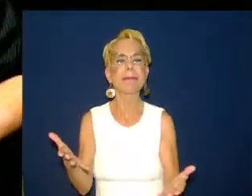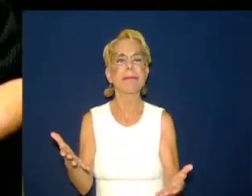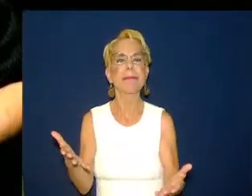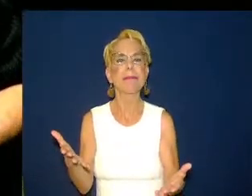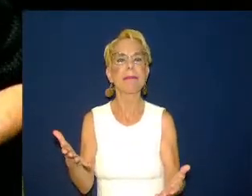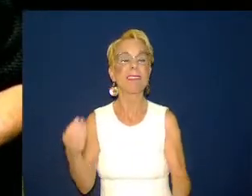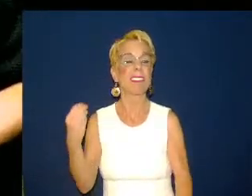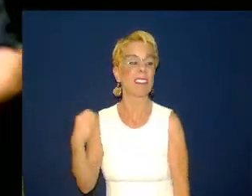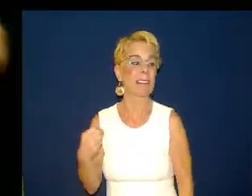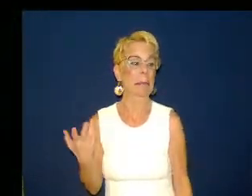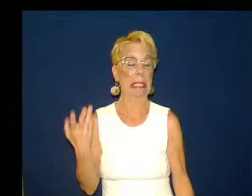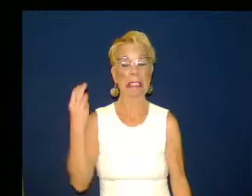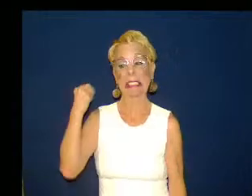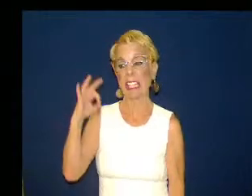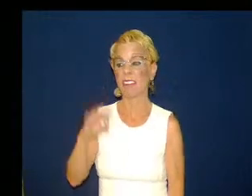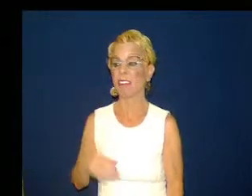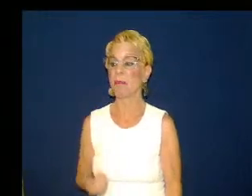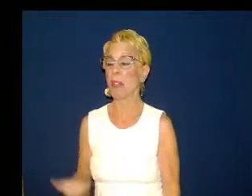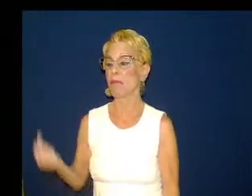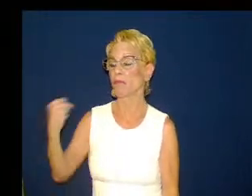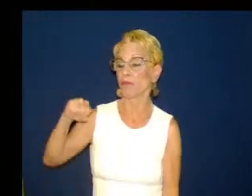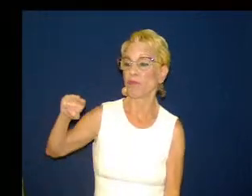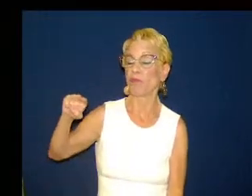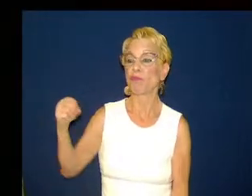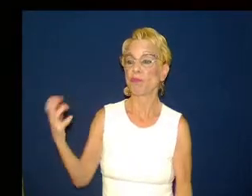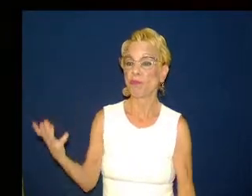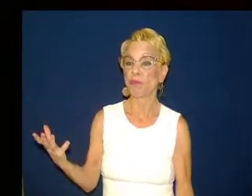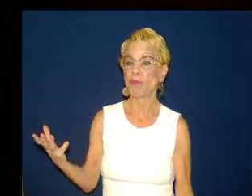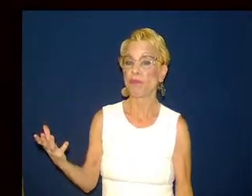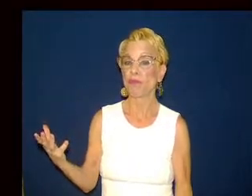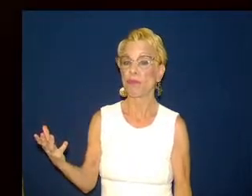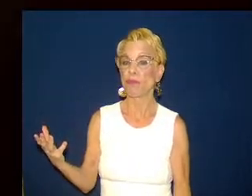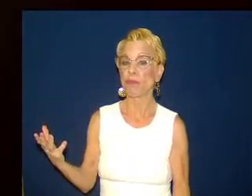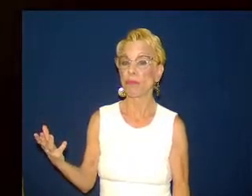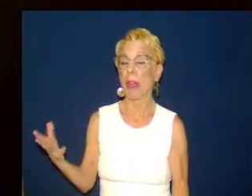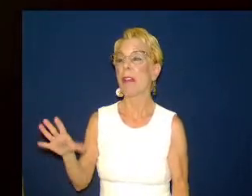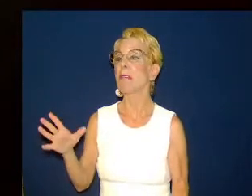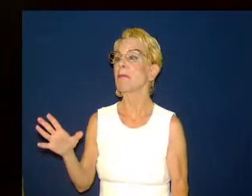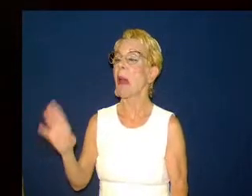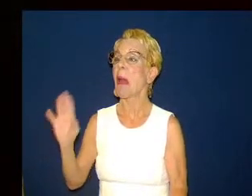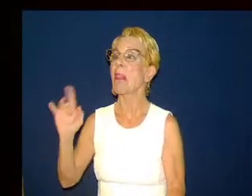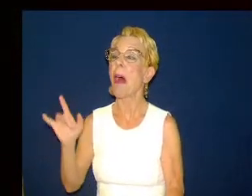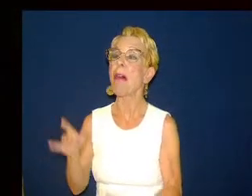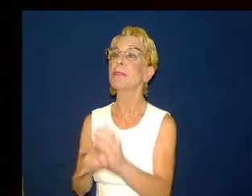willing? What if I'm not? What if I just love Jesus, but I don't want to follow Him wholeheartedly?